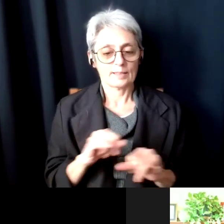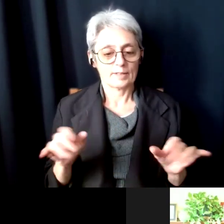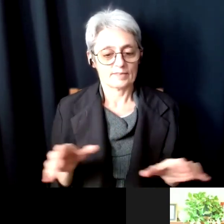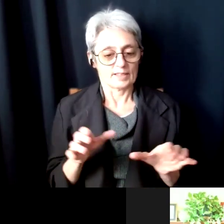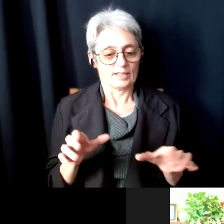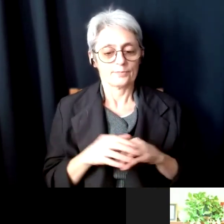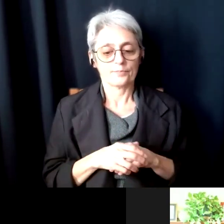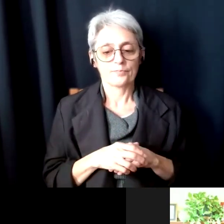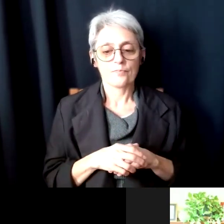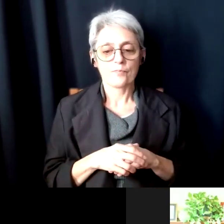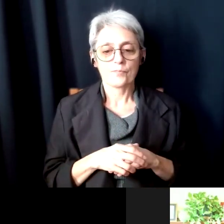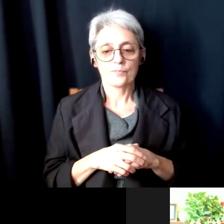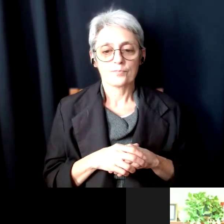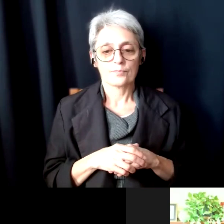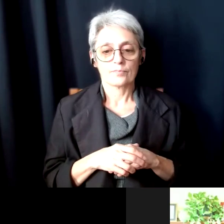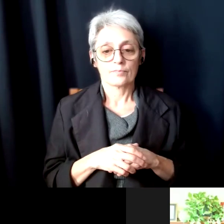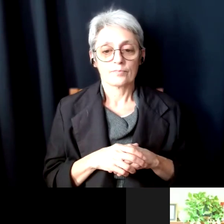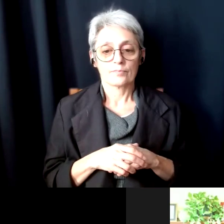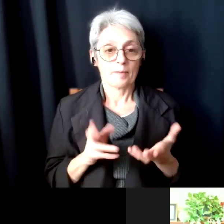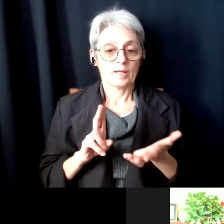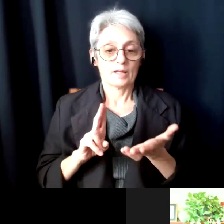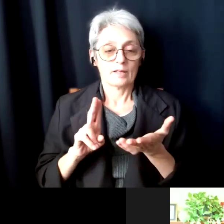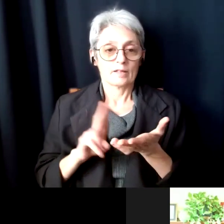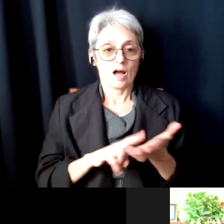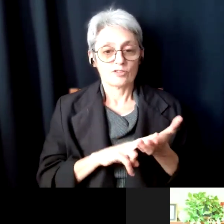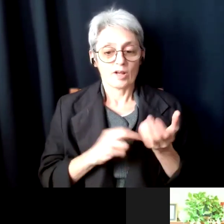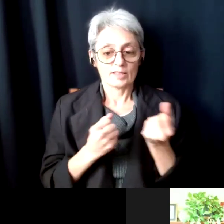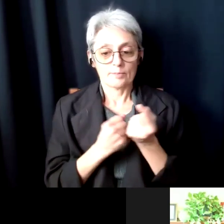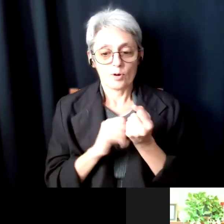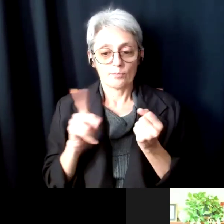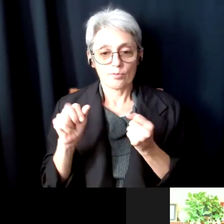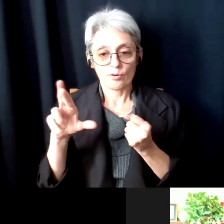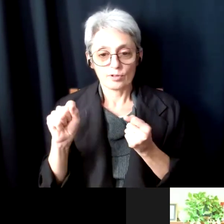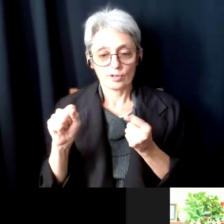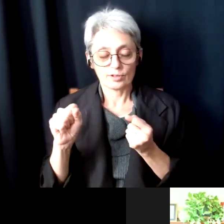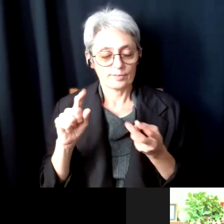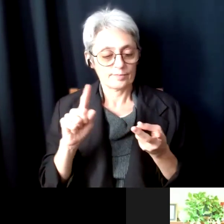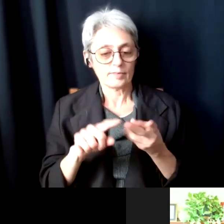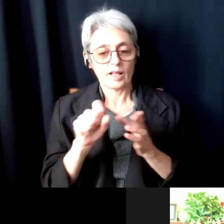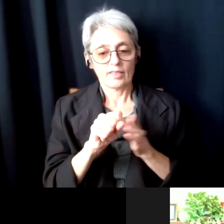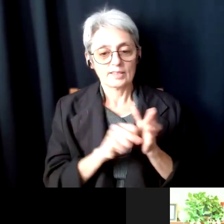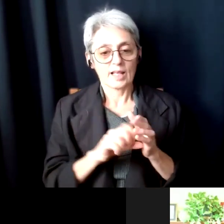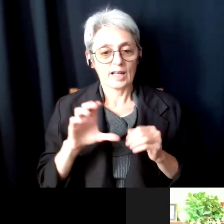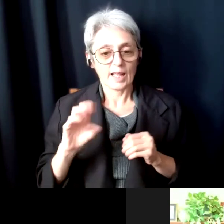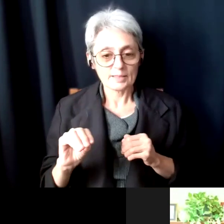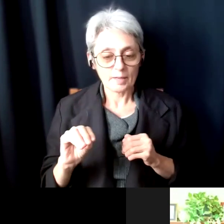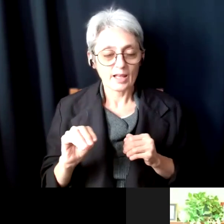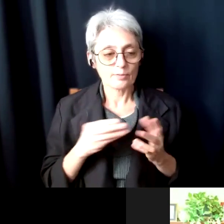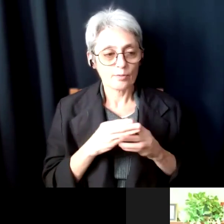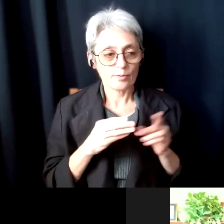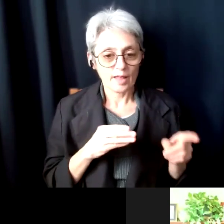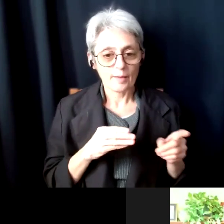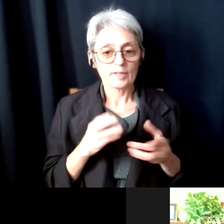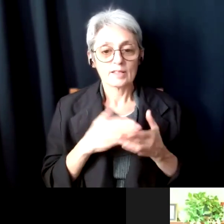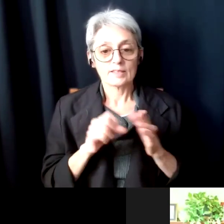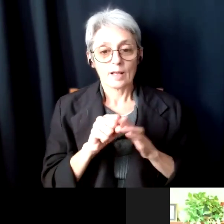be through contracted support brokers. It could be through the state case manager. It also, in some states, can be through